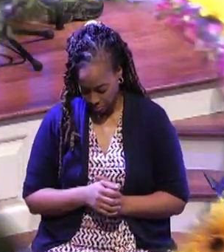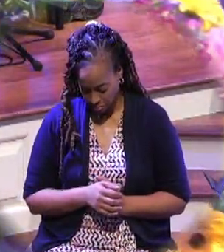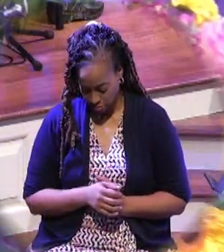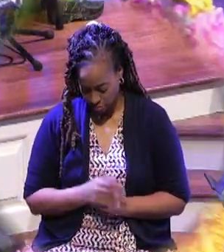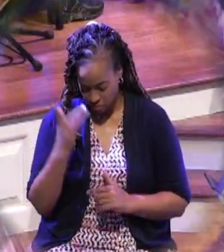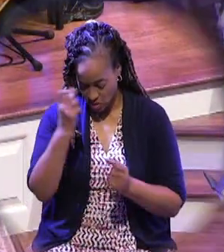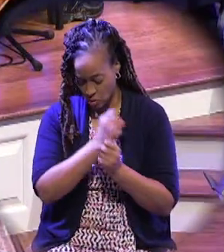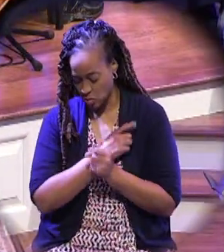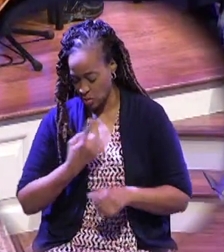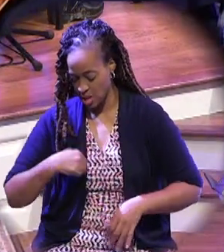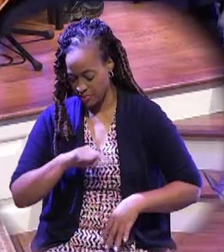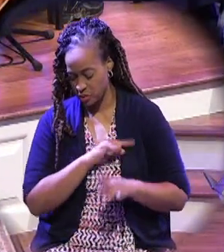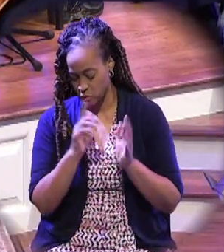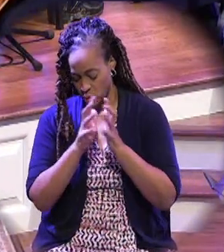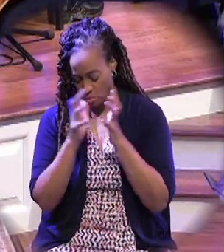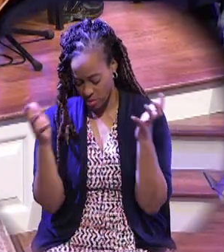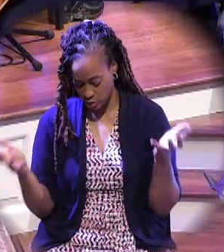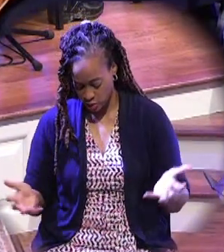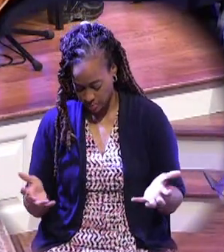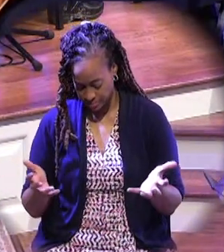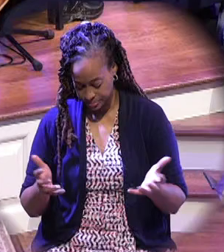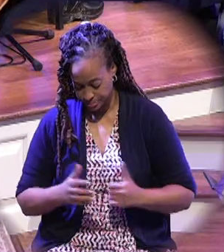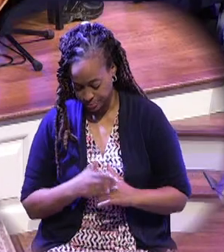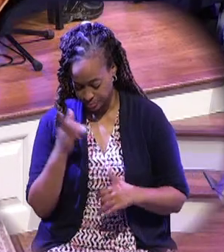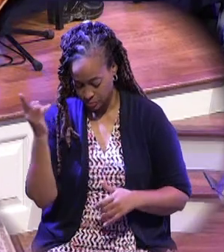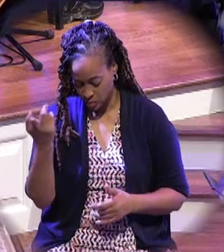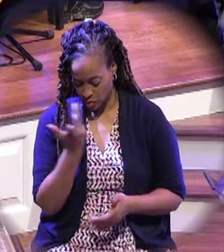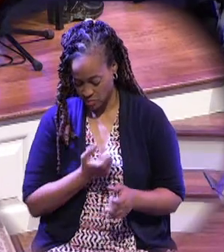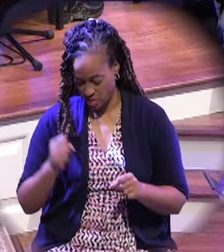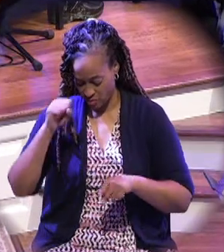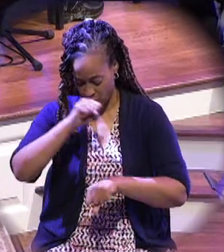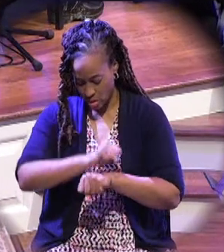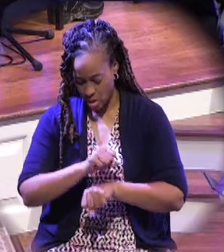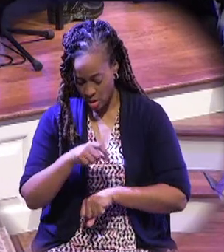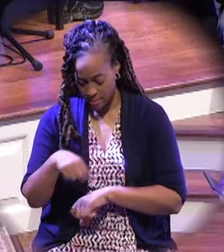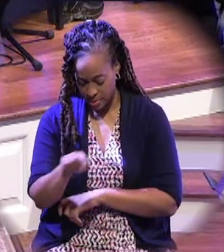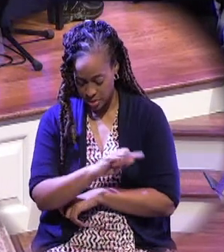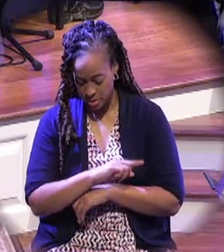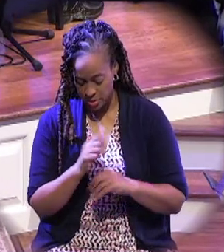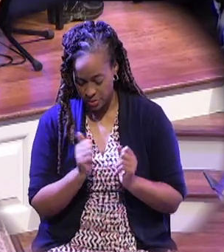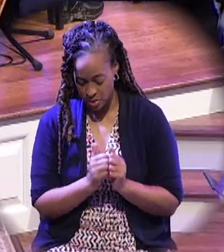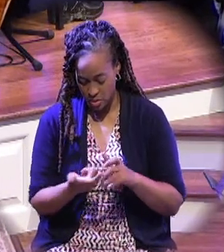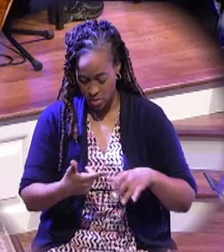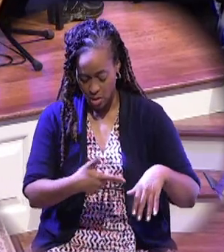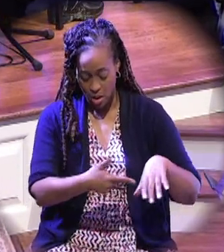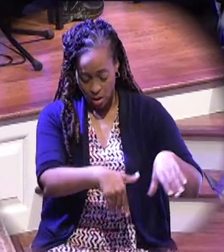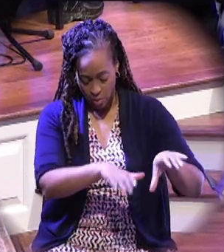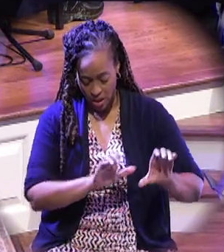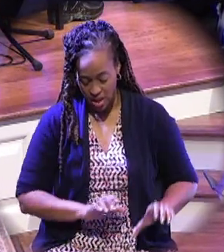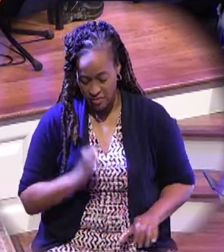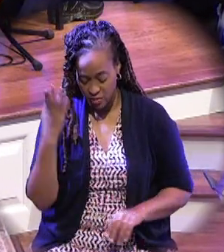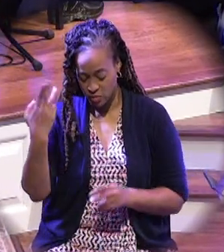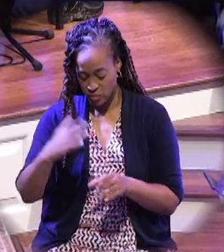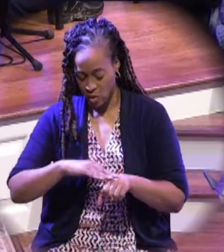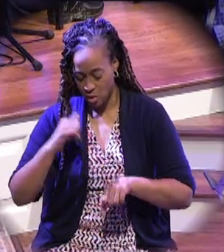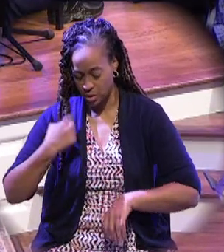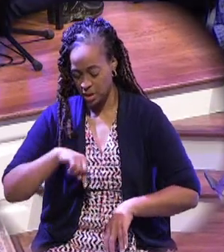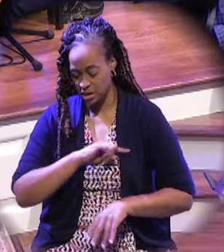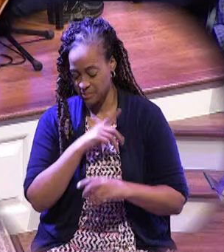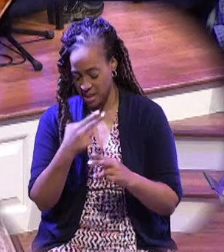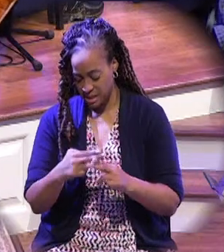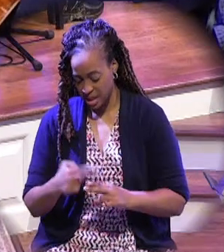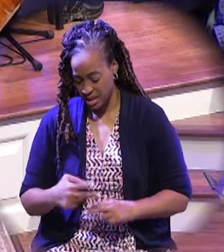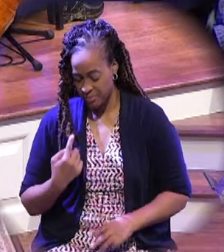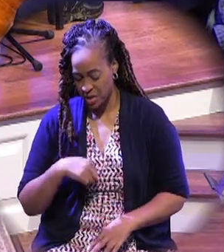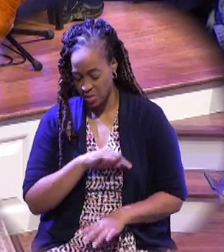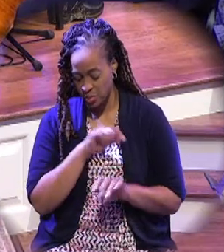that you love us so much, that you have overcome the grave and you have called us by name, that